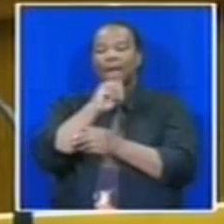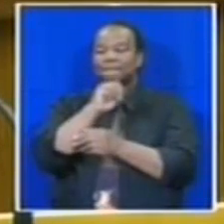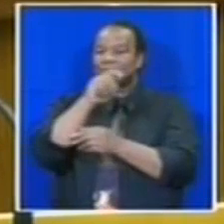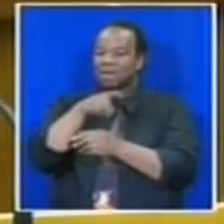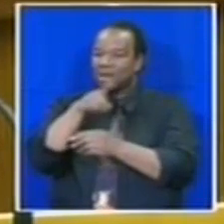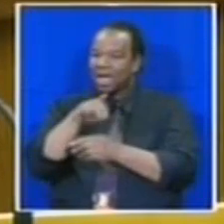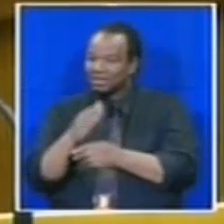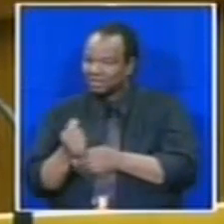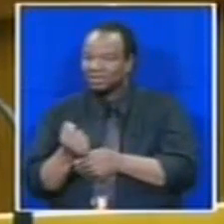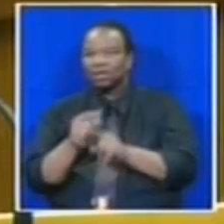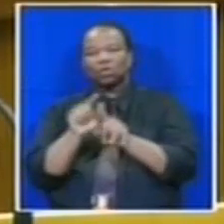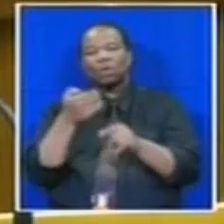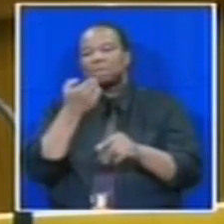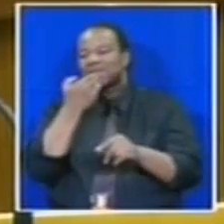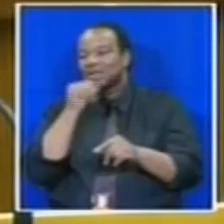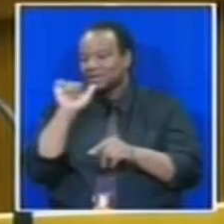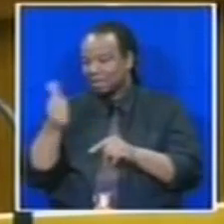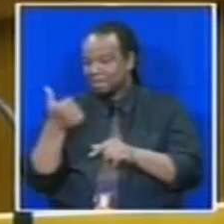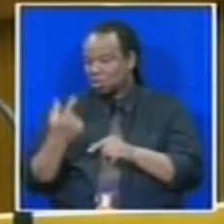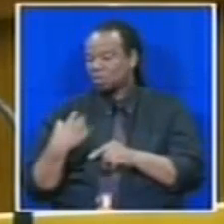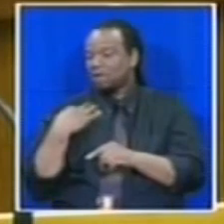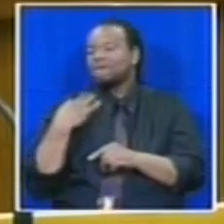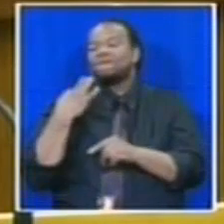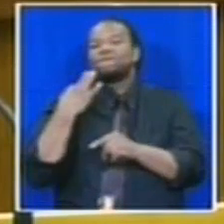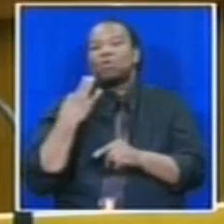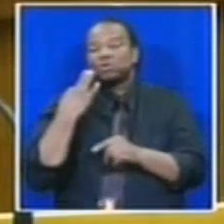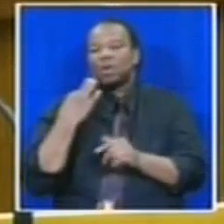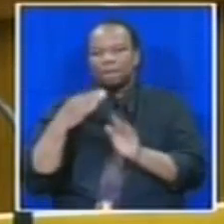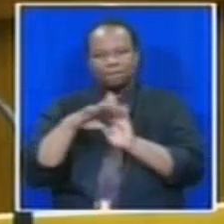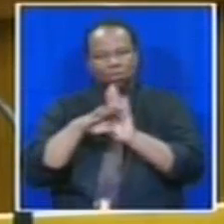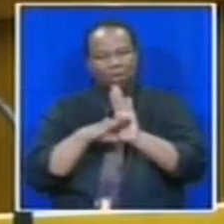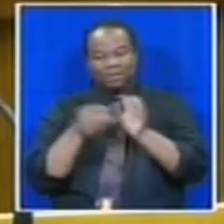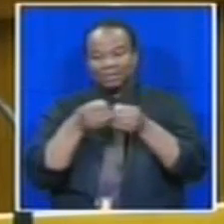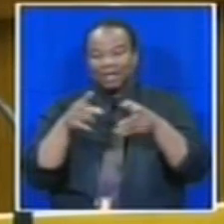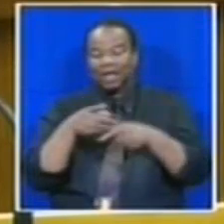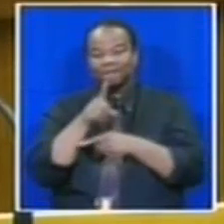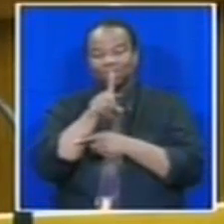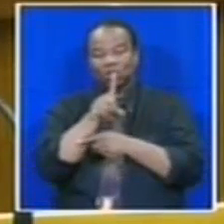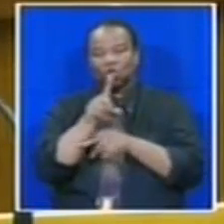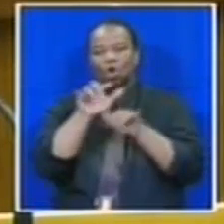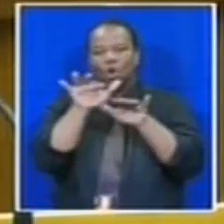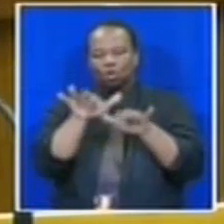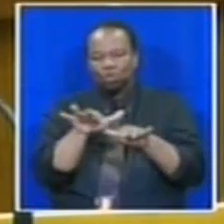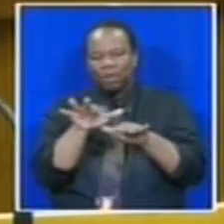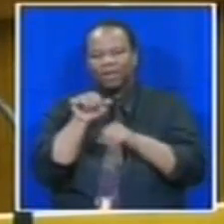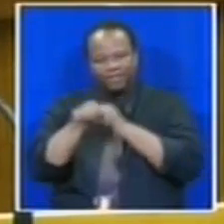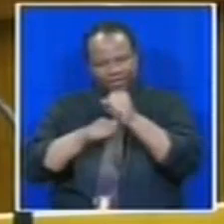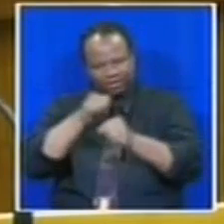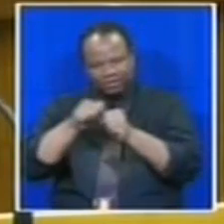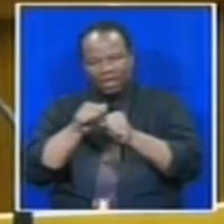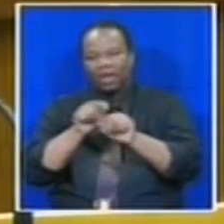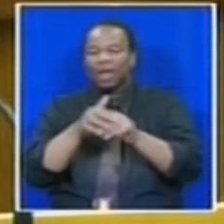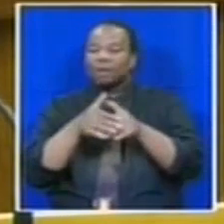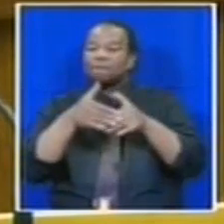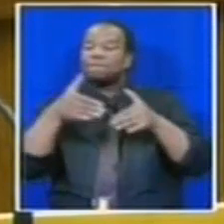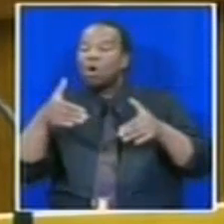the special voluntary disclosure program that commenced on the 1st of October 2016, and also extend employment